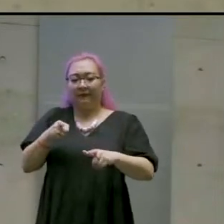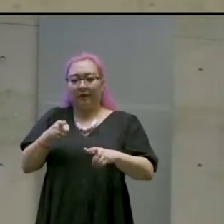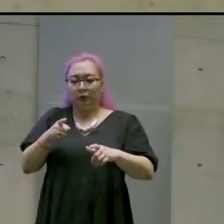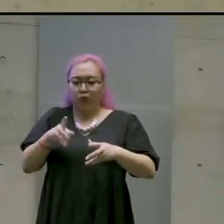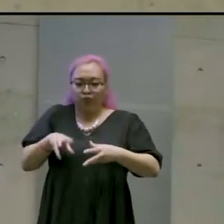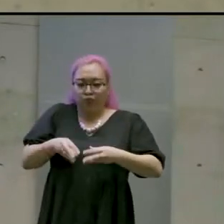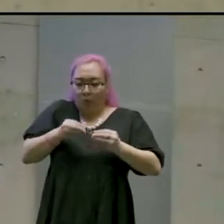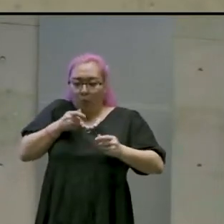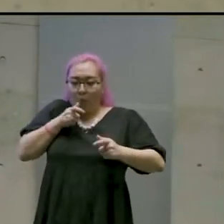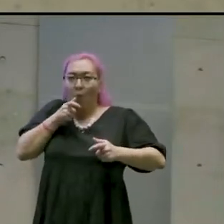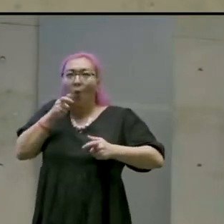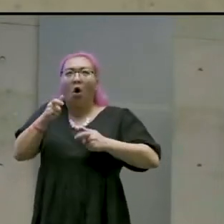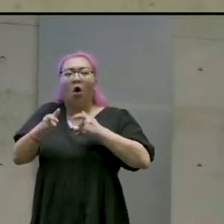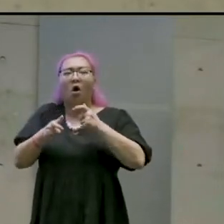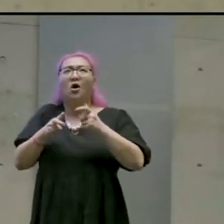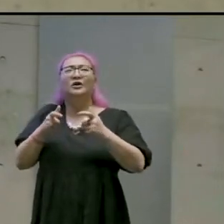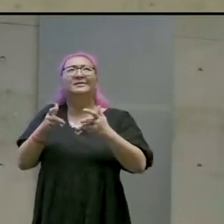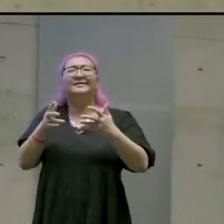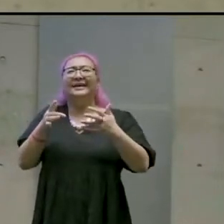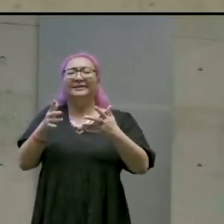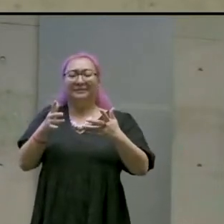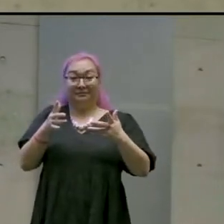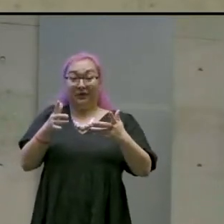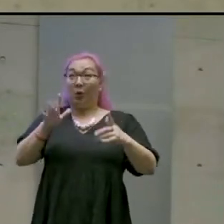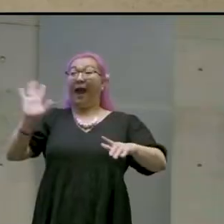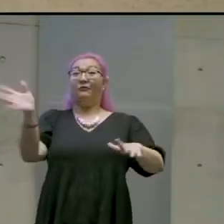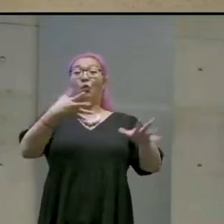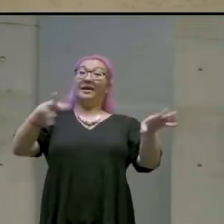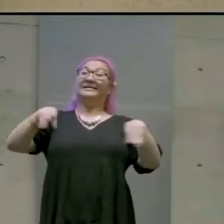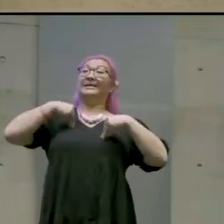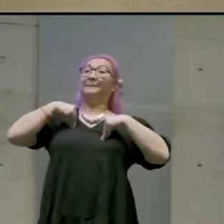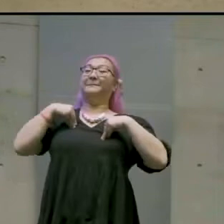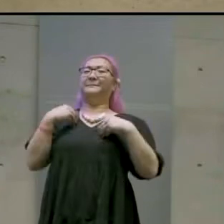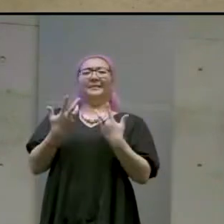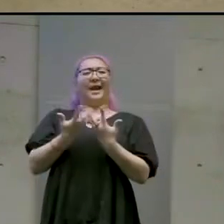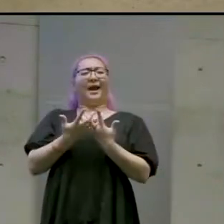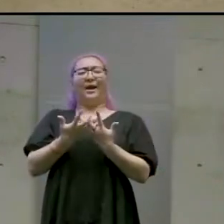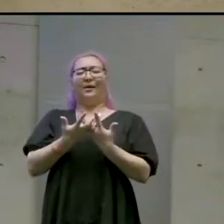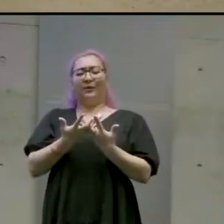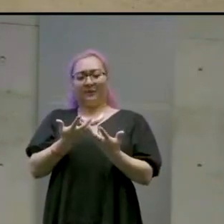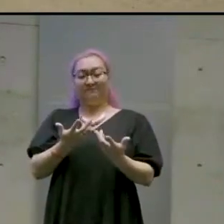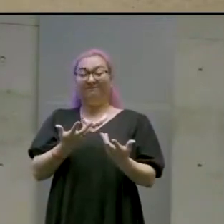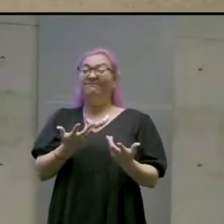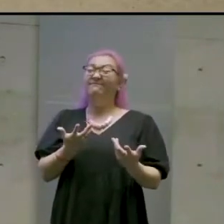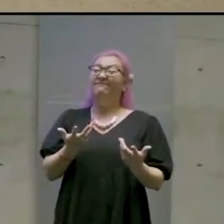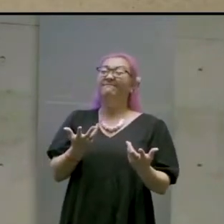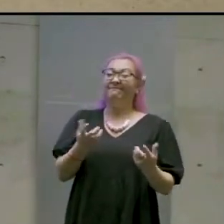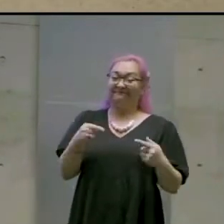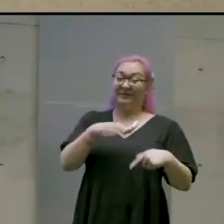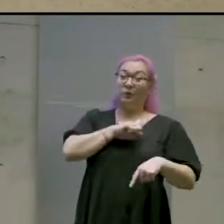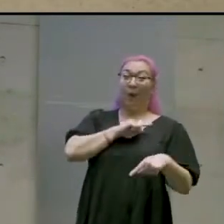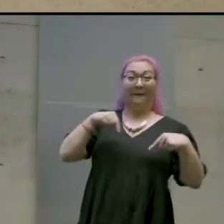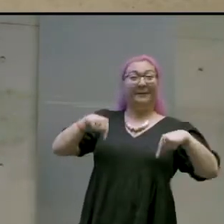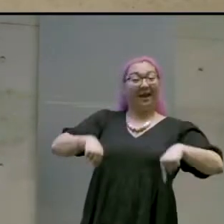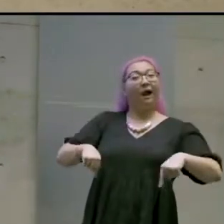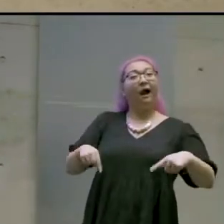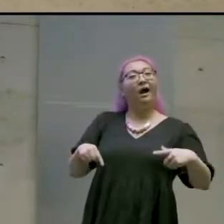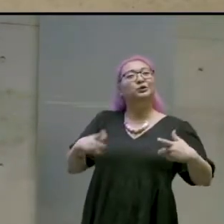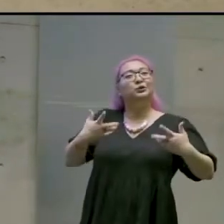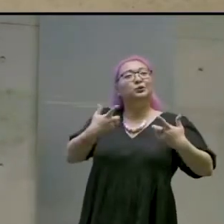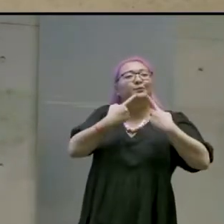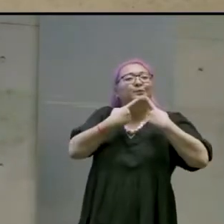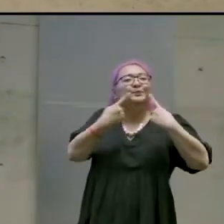is, I don't know, acceptable to everyone? Which is why I'm here today to share with you kind of some of